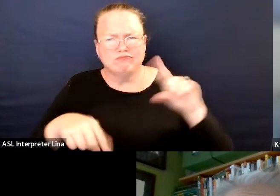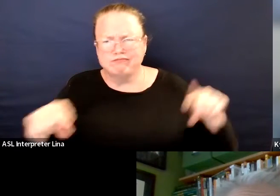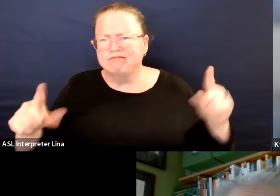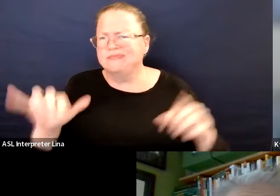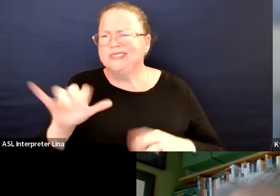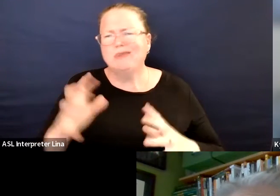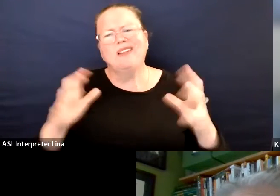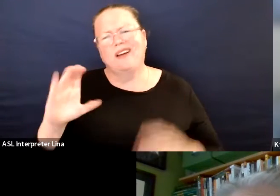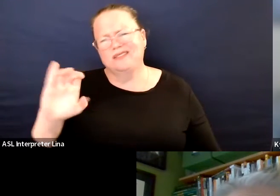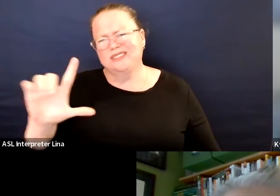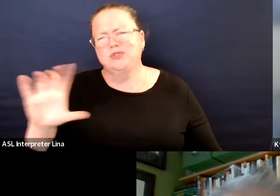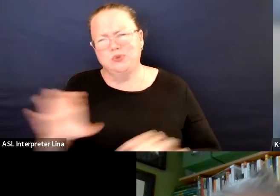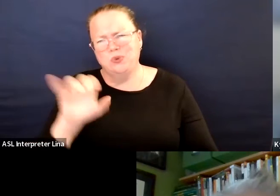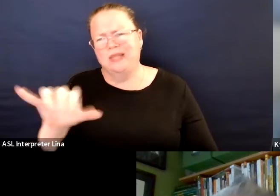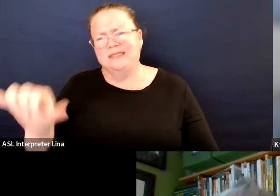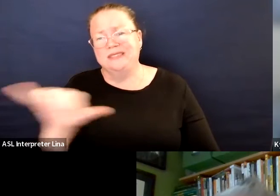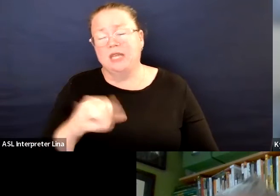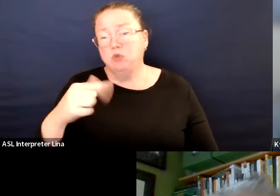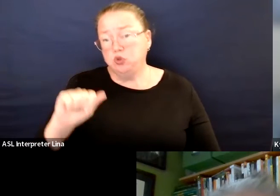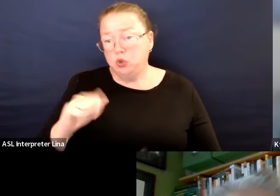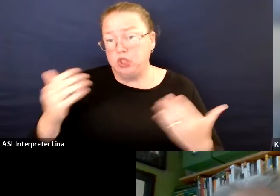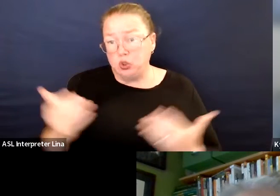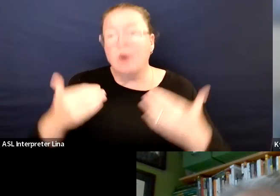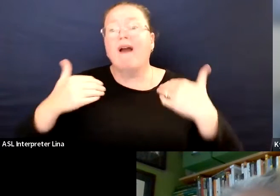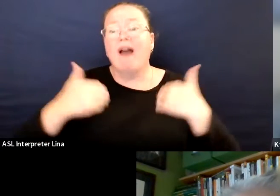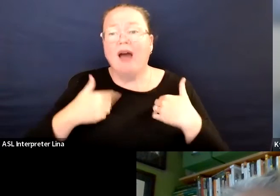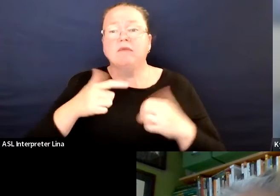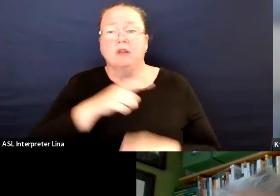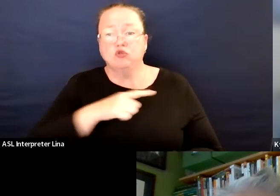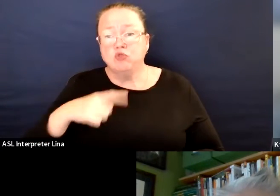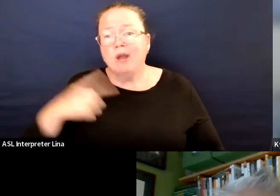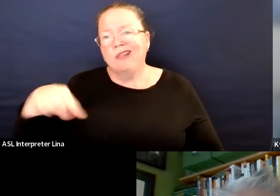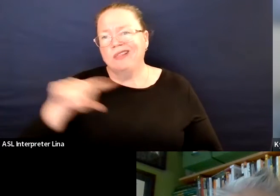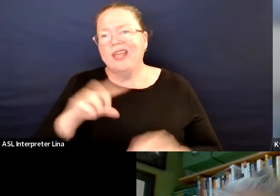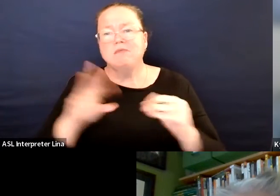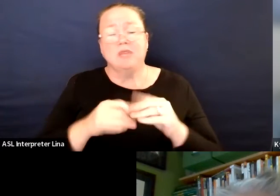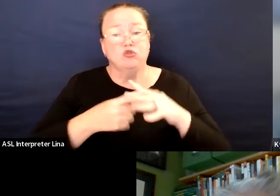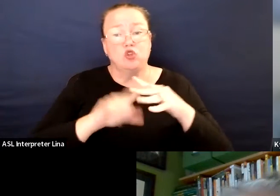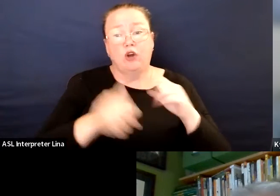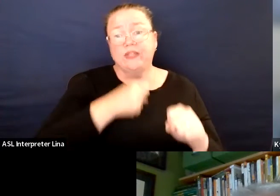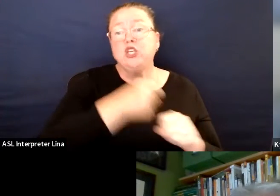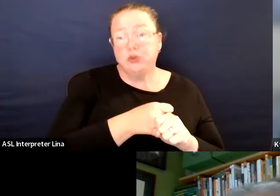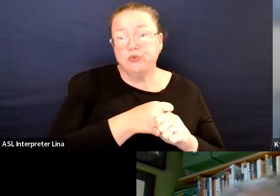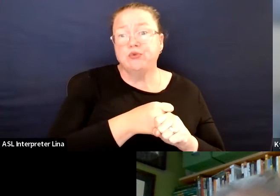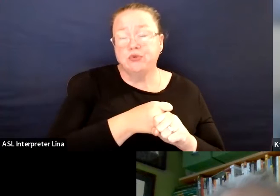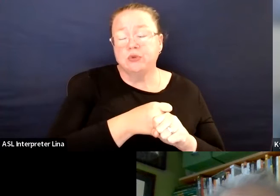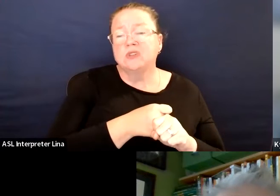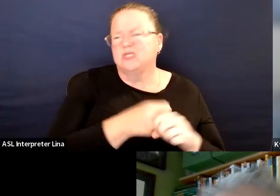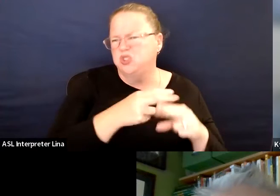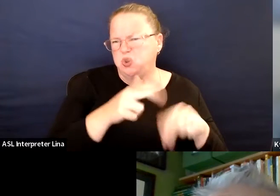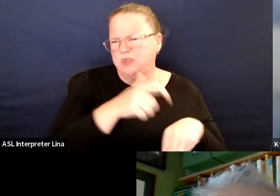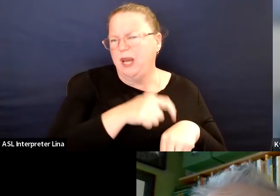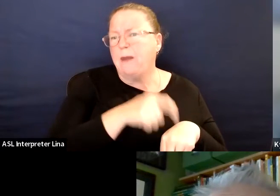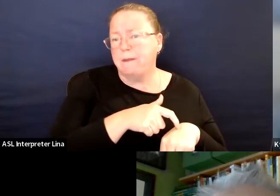for independent living. In Georgia, we have a legislature that meets at the beginning of the year, only for a short